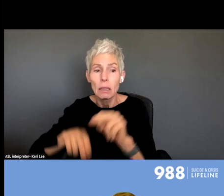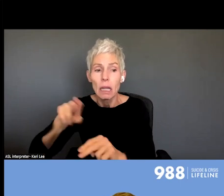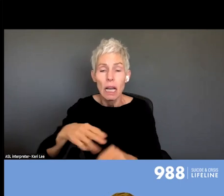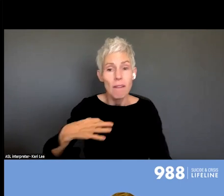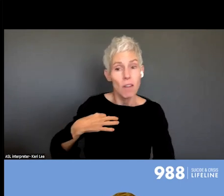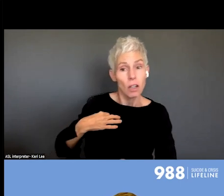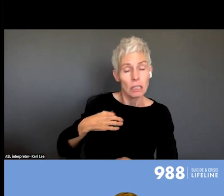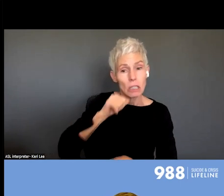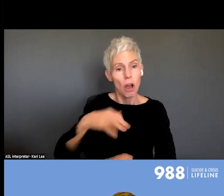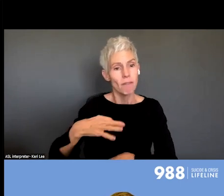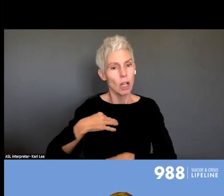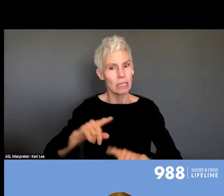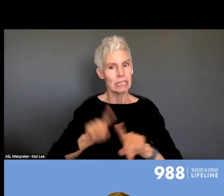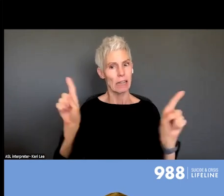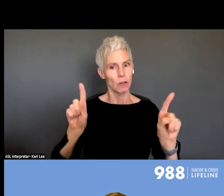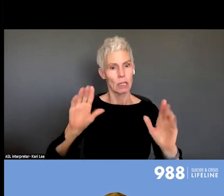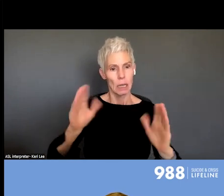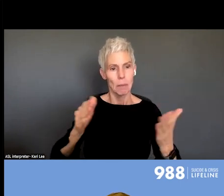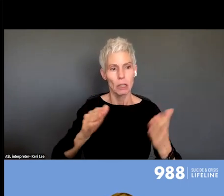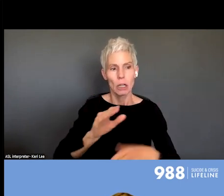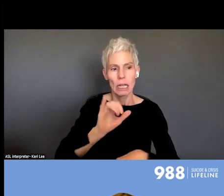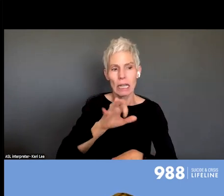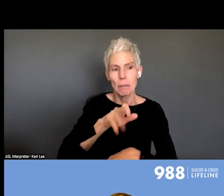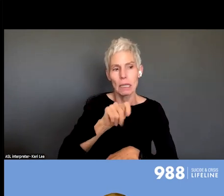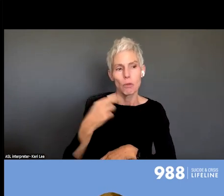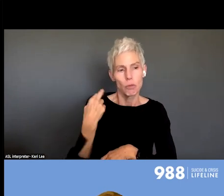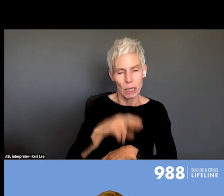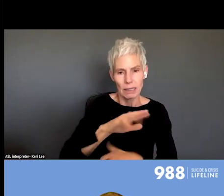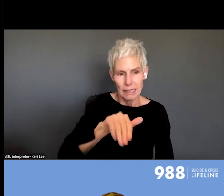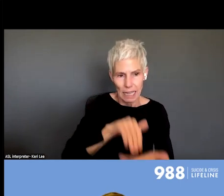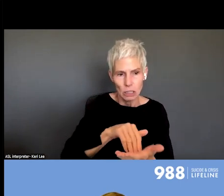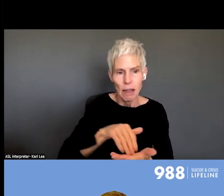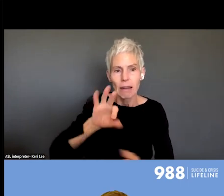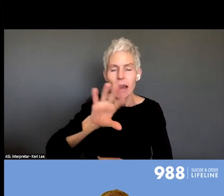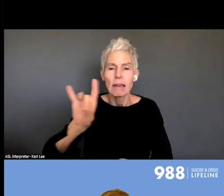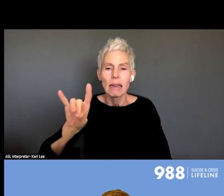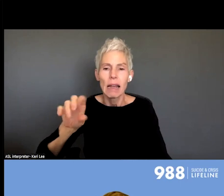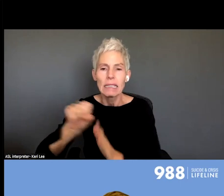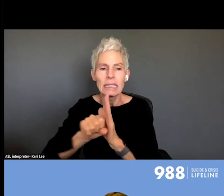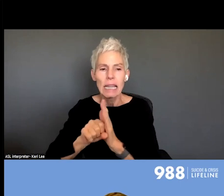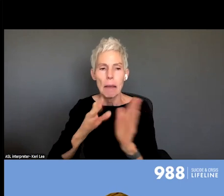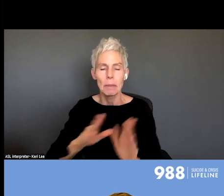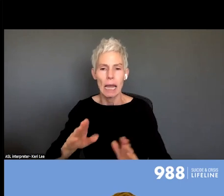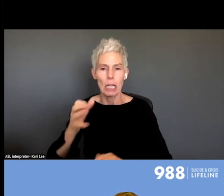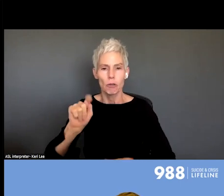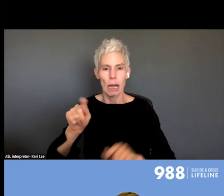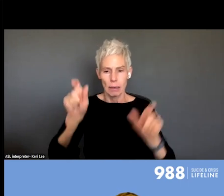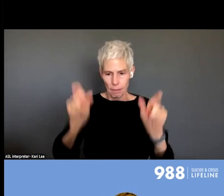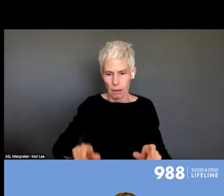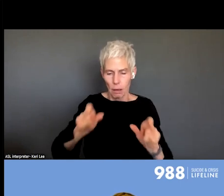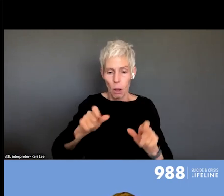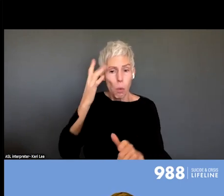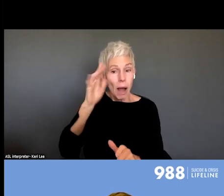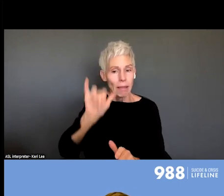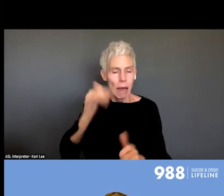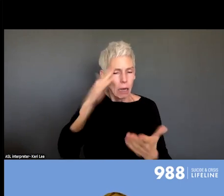quite different compared to imminent risk amendment centers and the 988 state planning grant. Why is that? I don't completely know why that is, but one thing that does stand